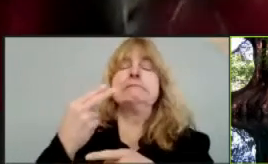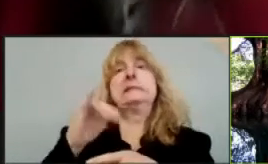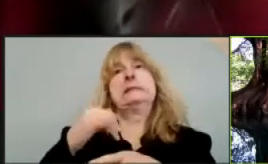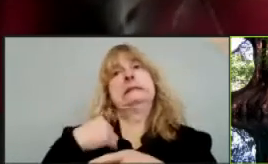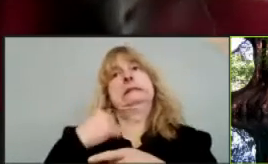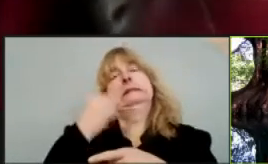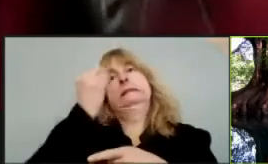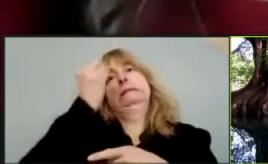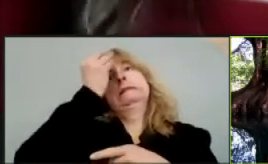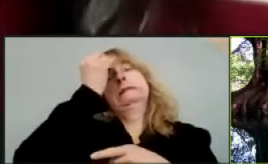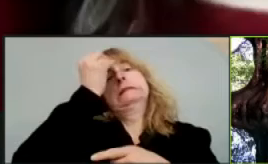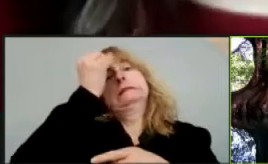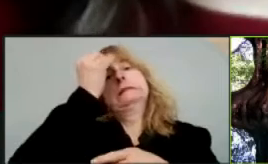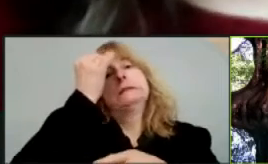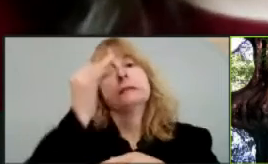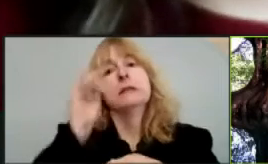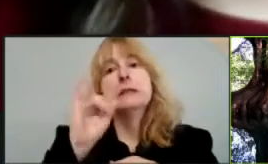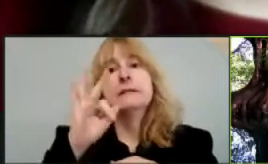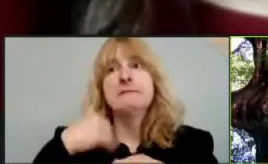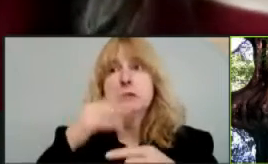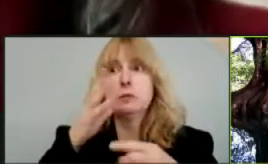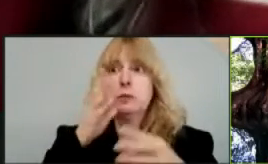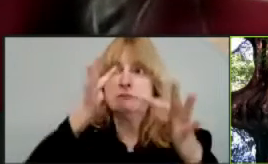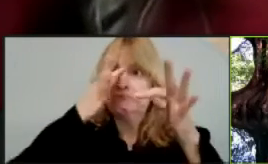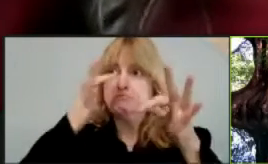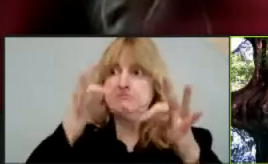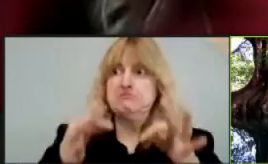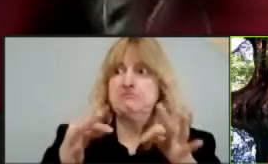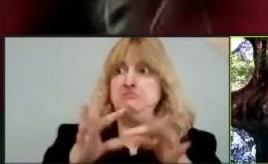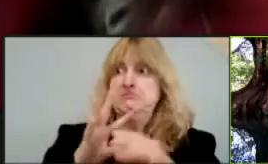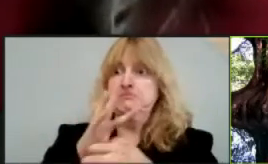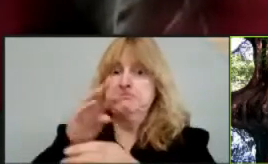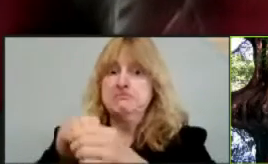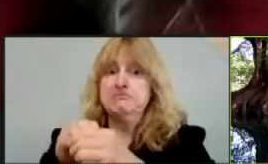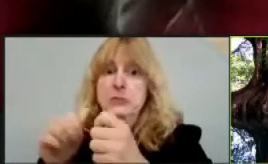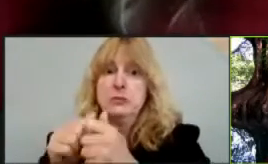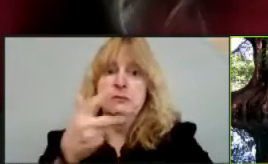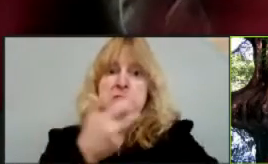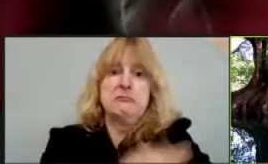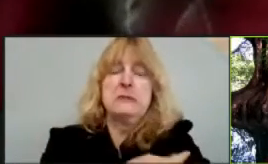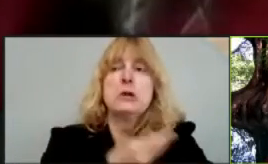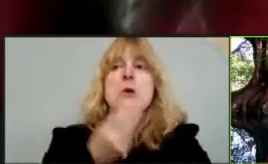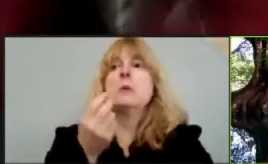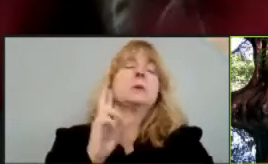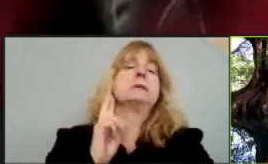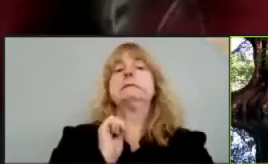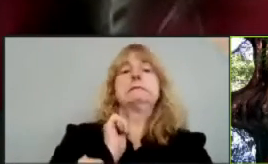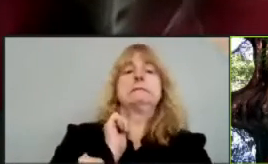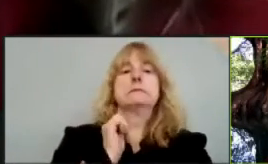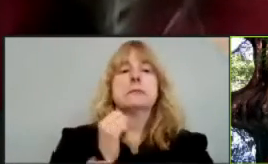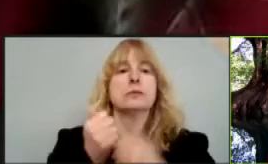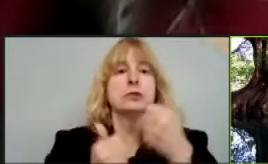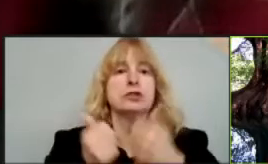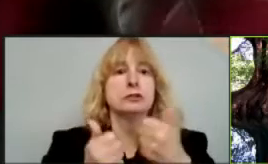trying to decide if I'm going to participate or not. And we still see inequities in our everyday life, right? So we started off